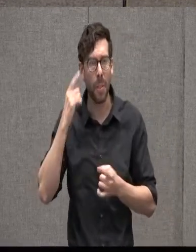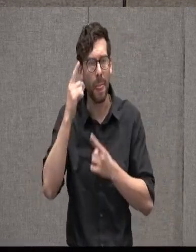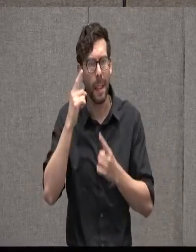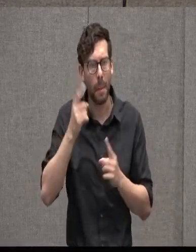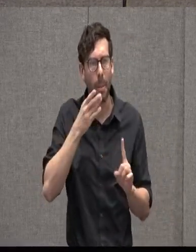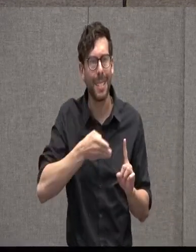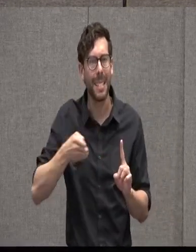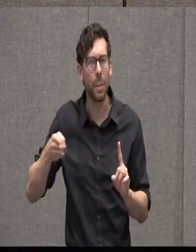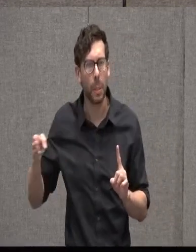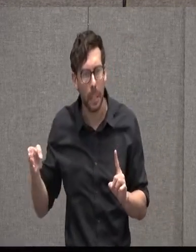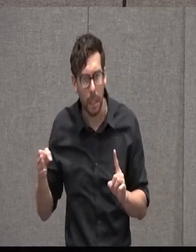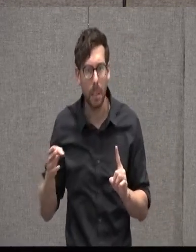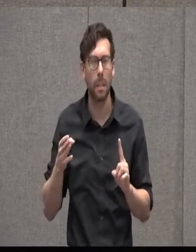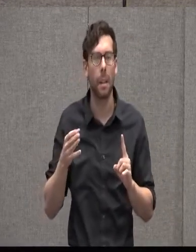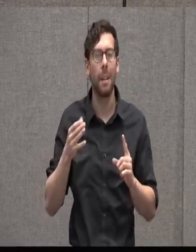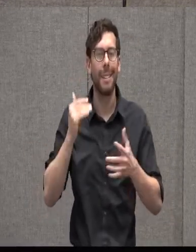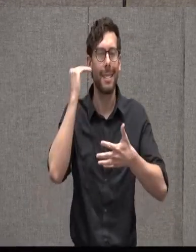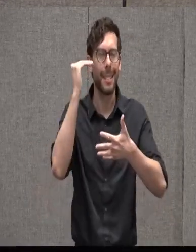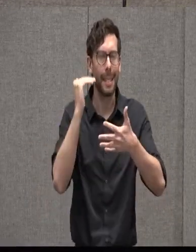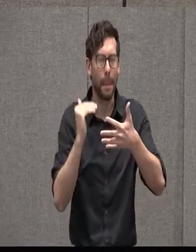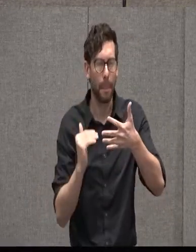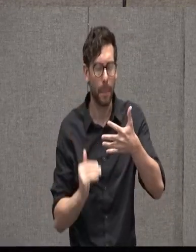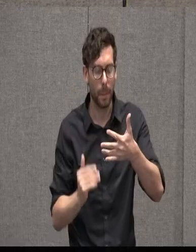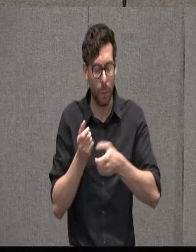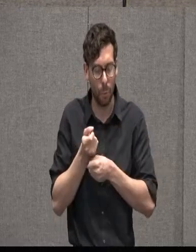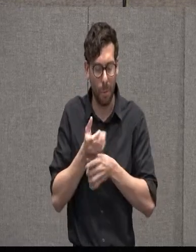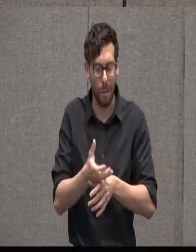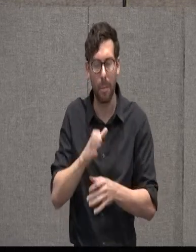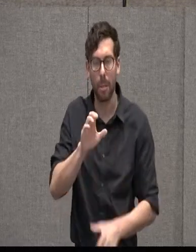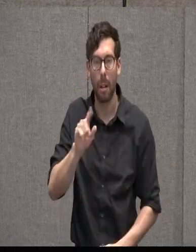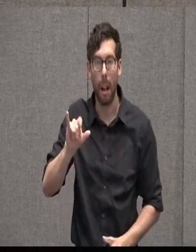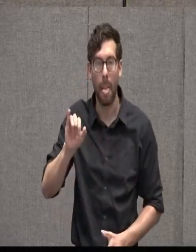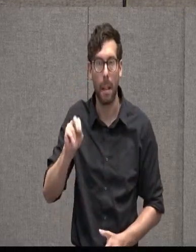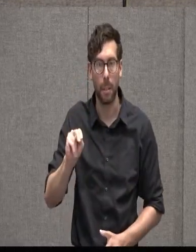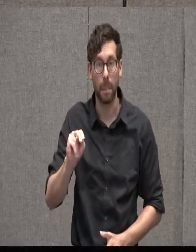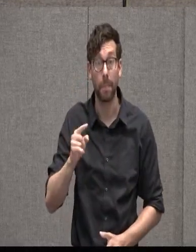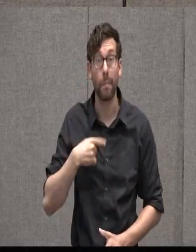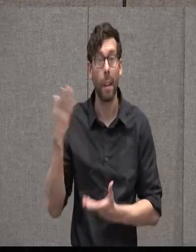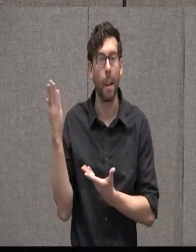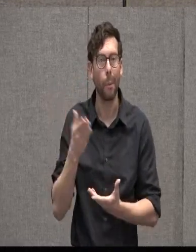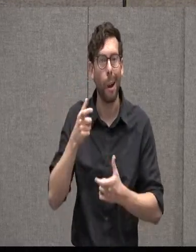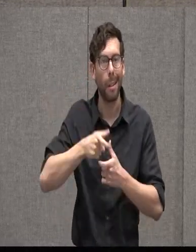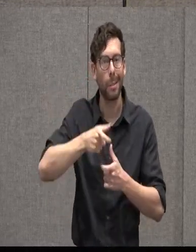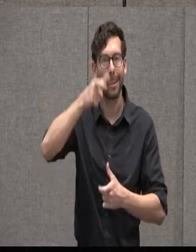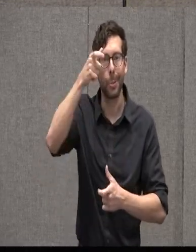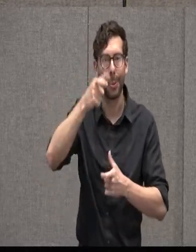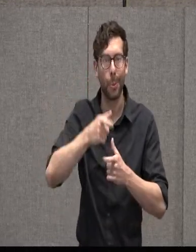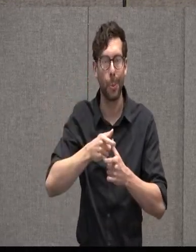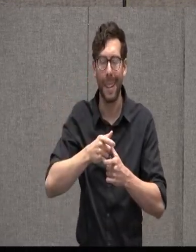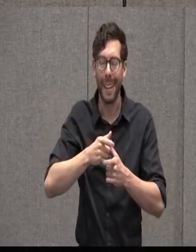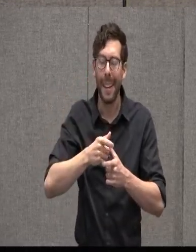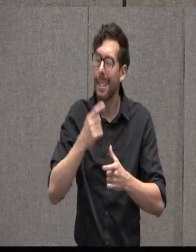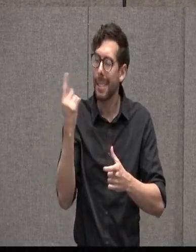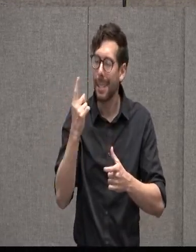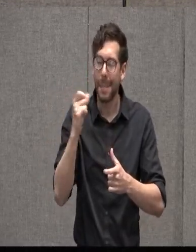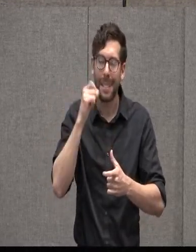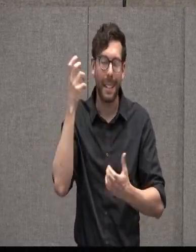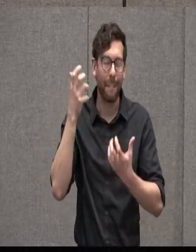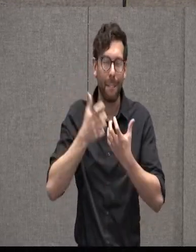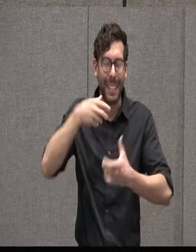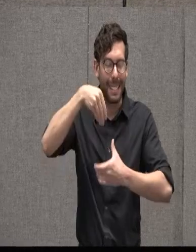this can. So think of how one object hits another, causes